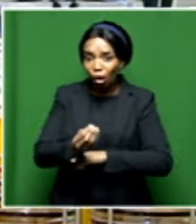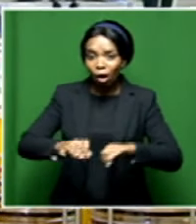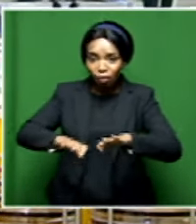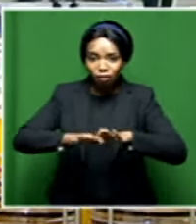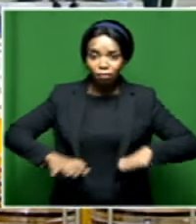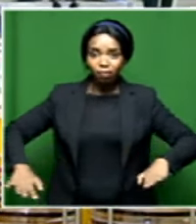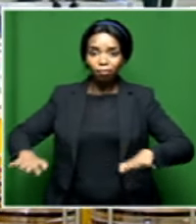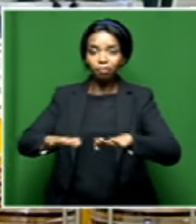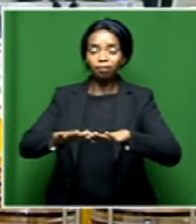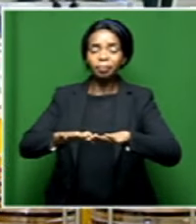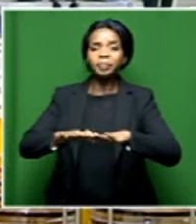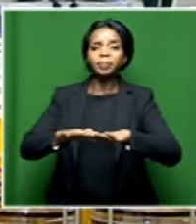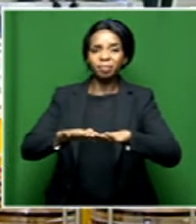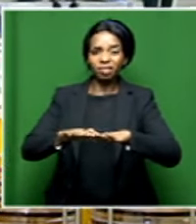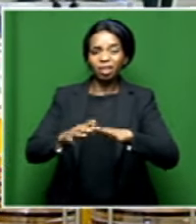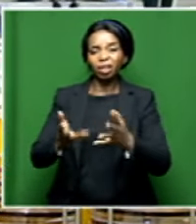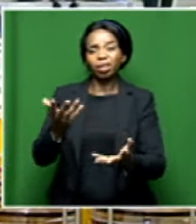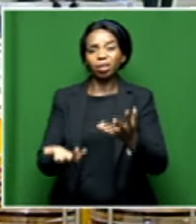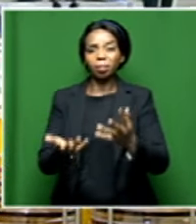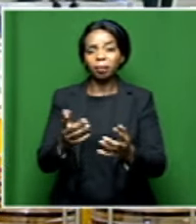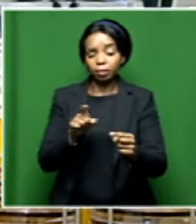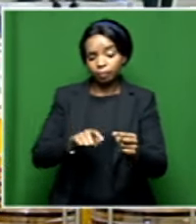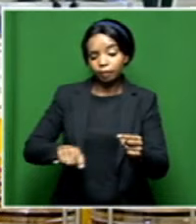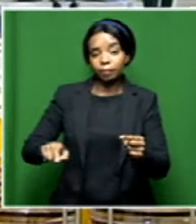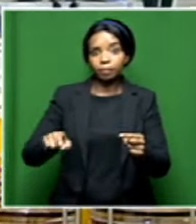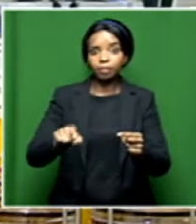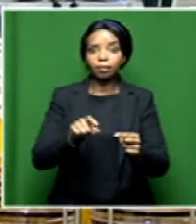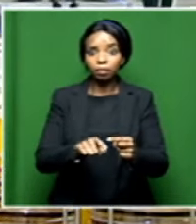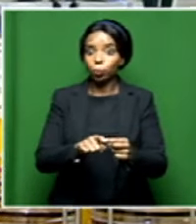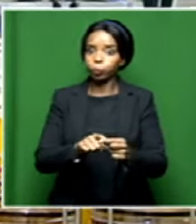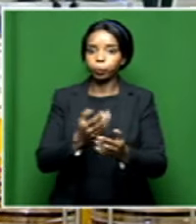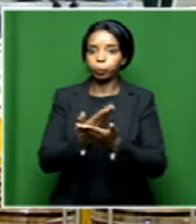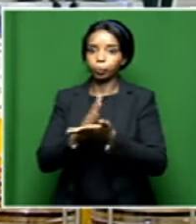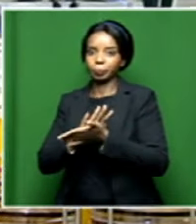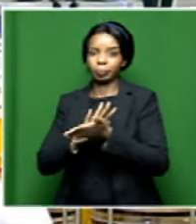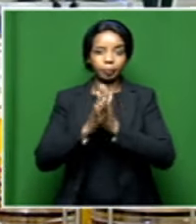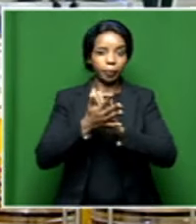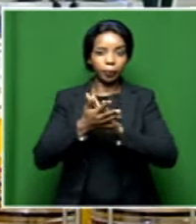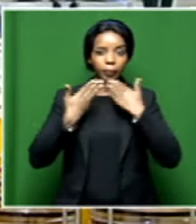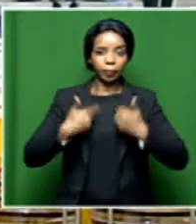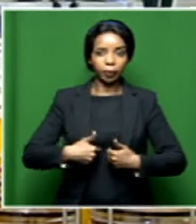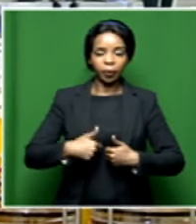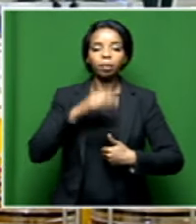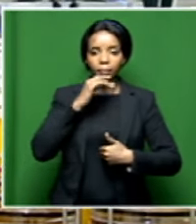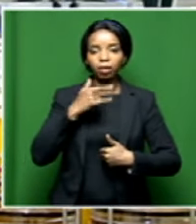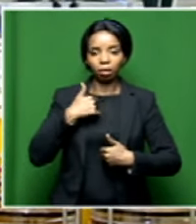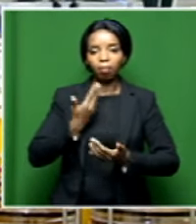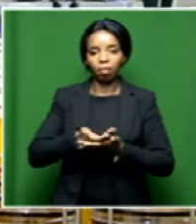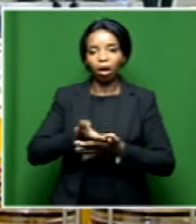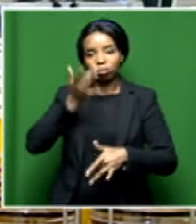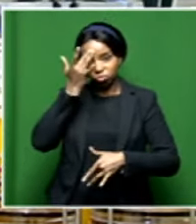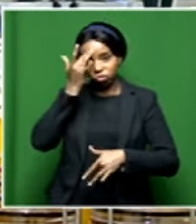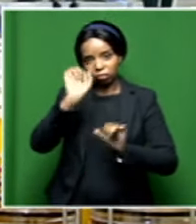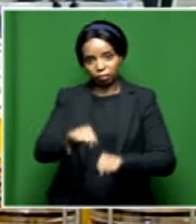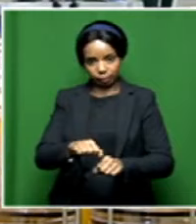environment that are potentially harmful, then I can get infected.